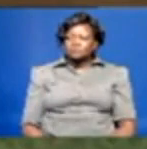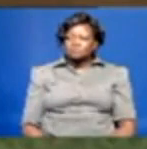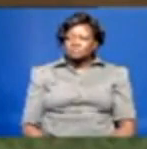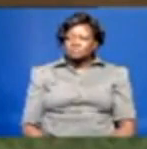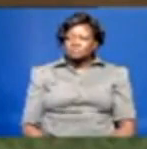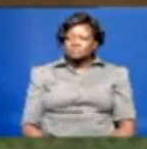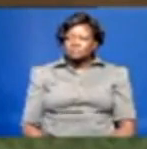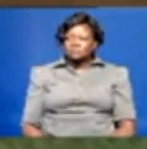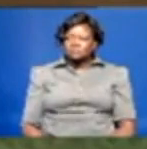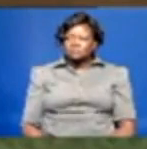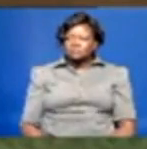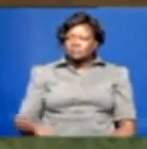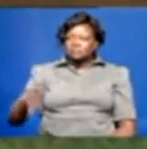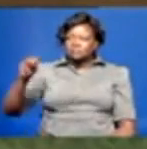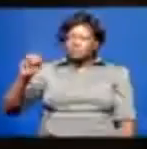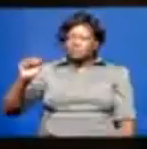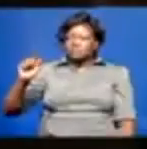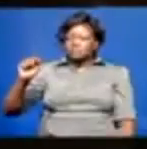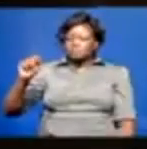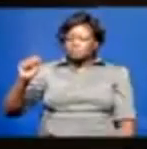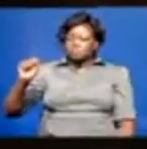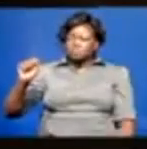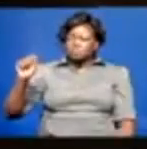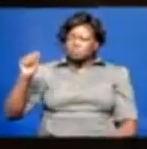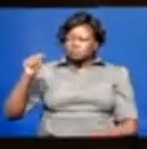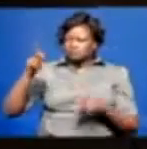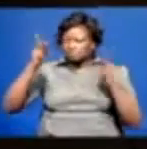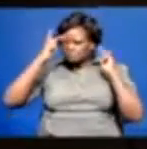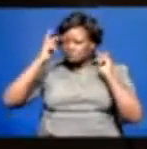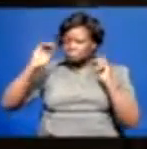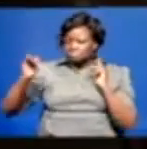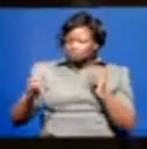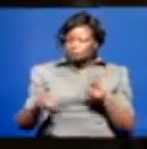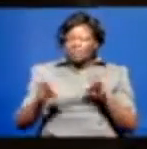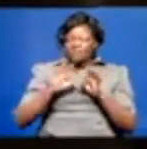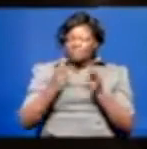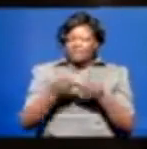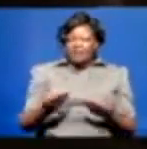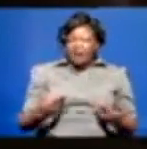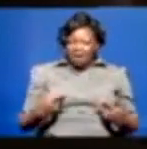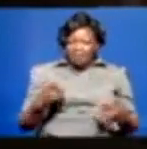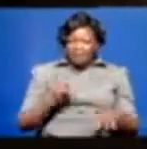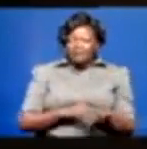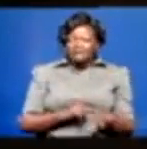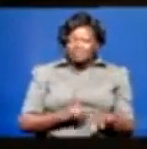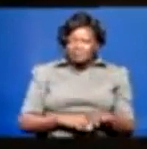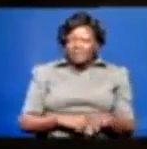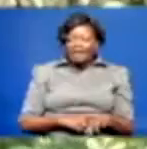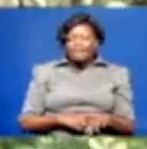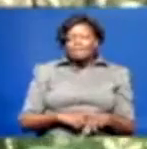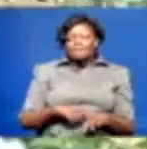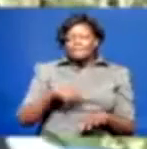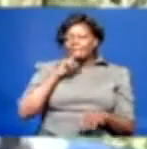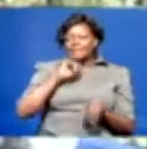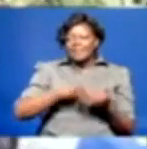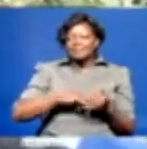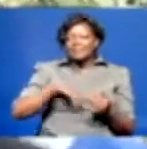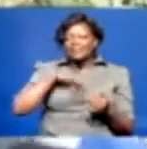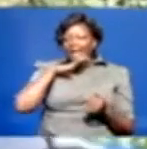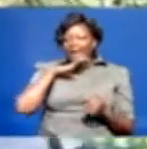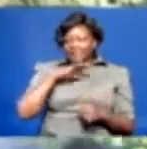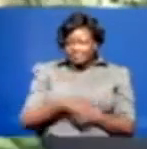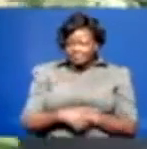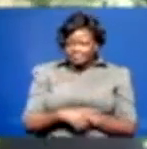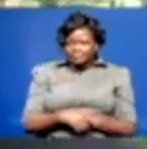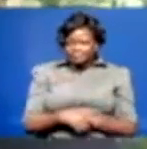At Malava, Kakamega County, a family dispute was brewing after the patriarch passed on. Saulo Muchendo was